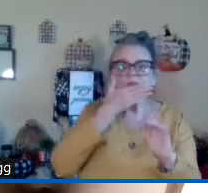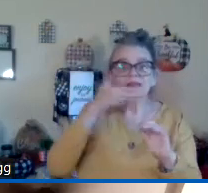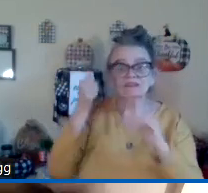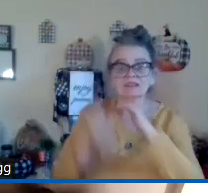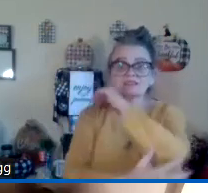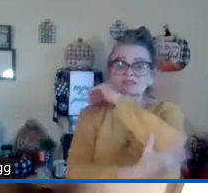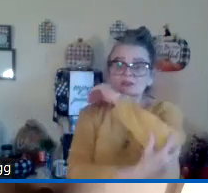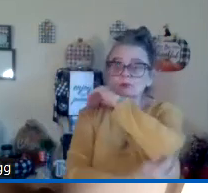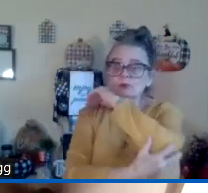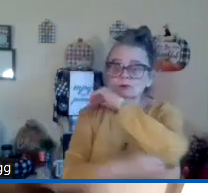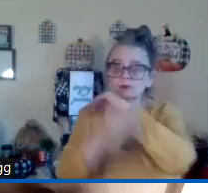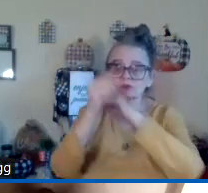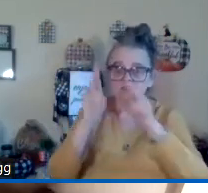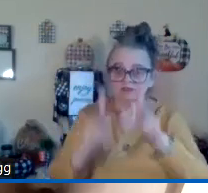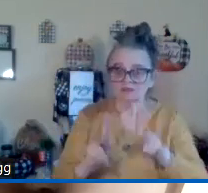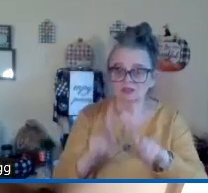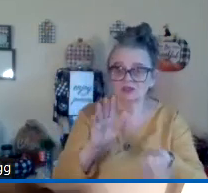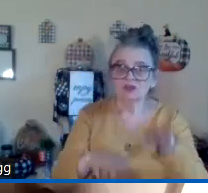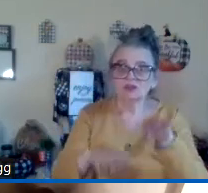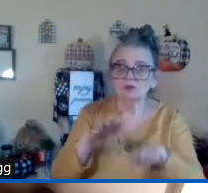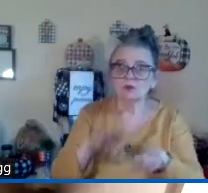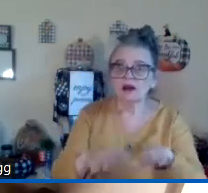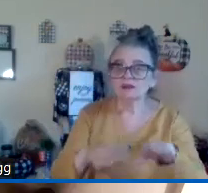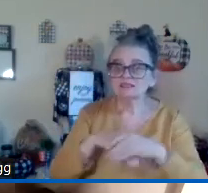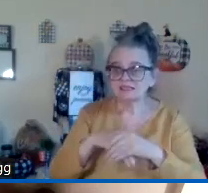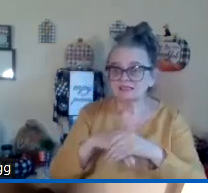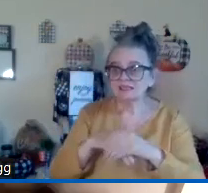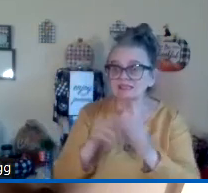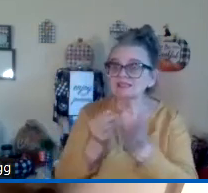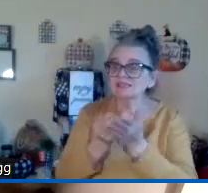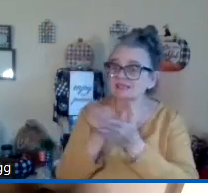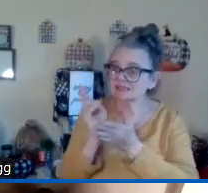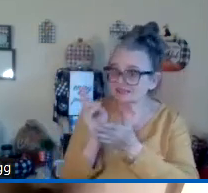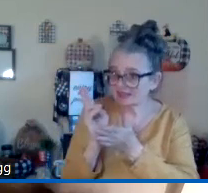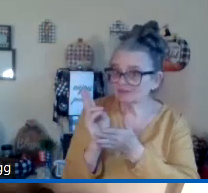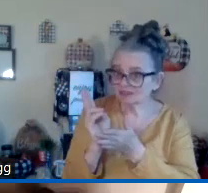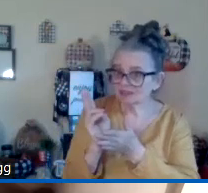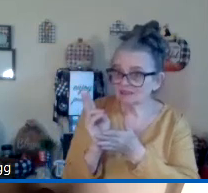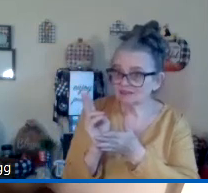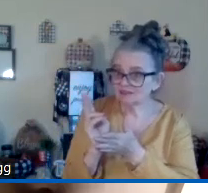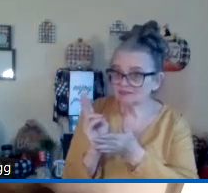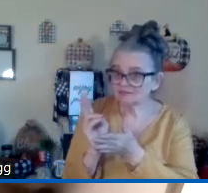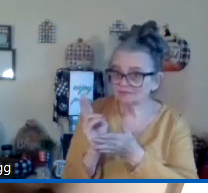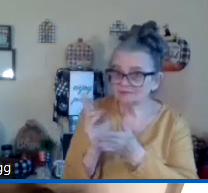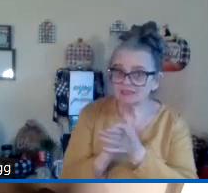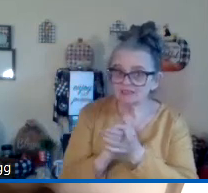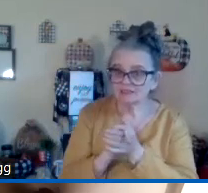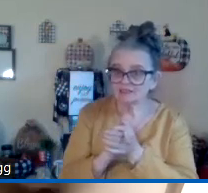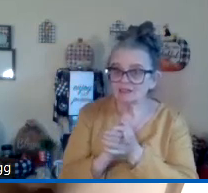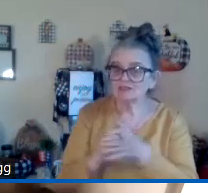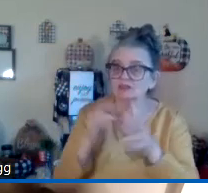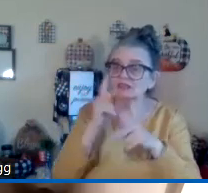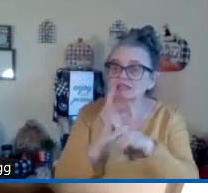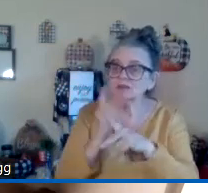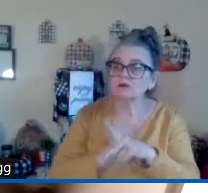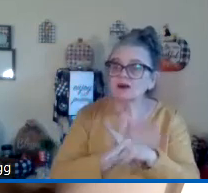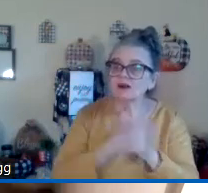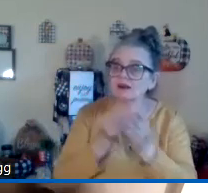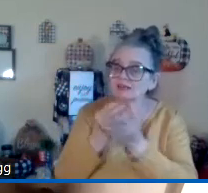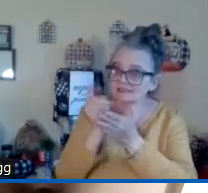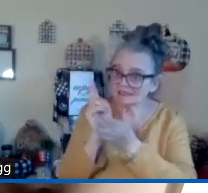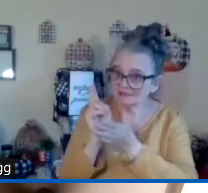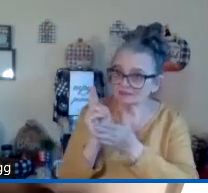So better is the poor person who walks in his integrity. So